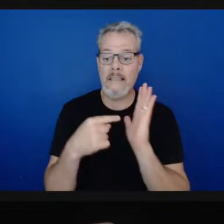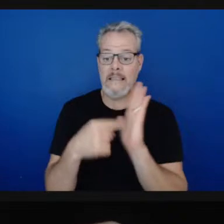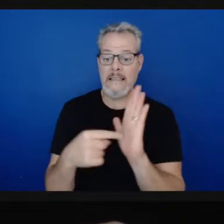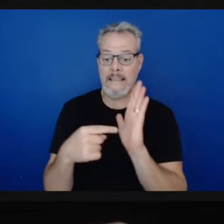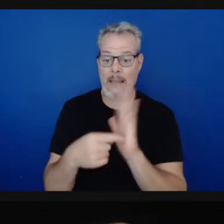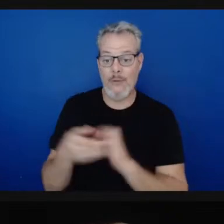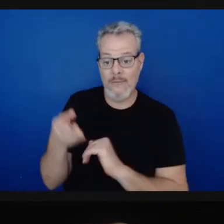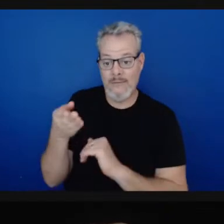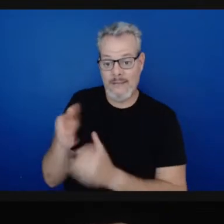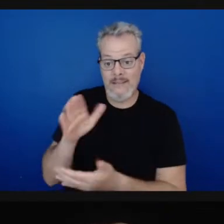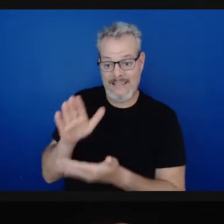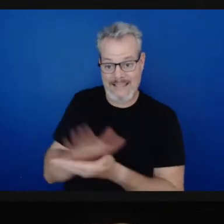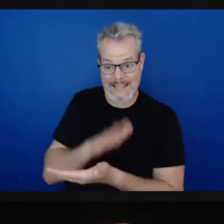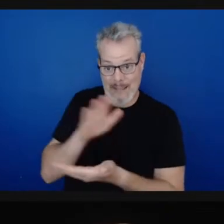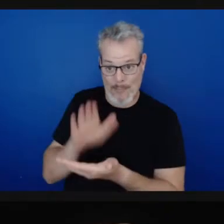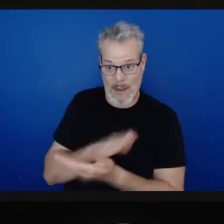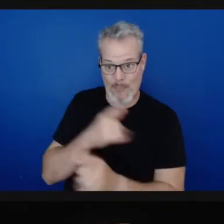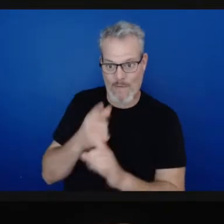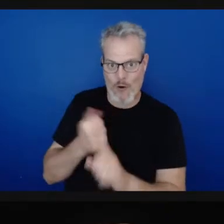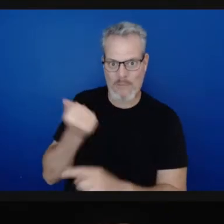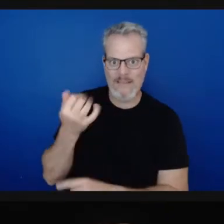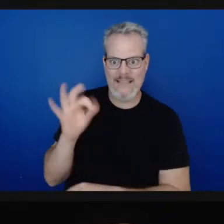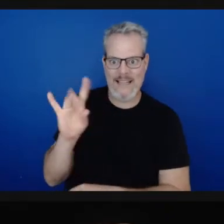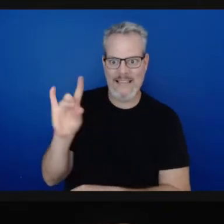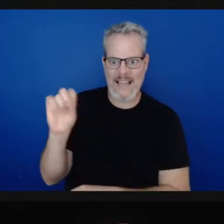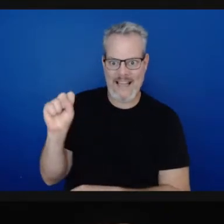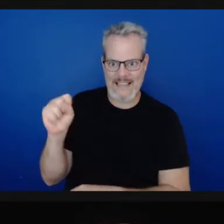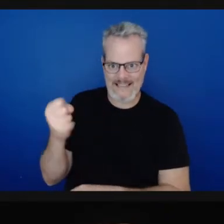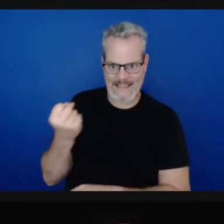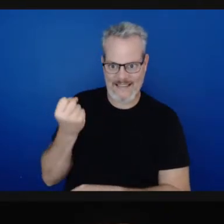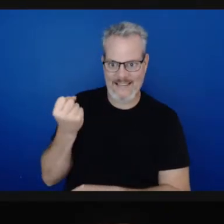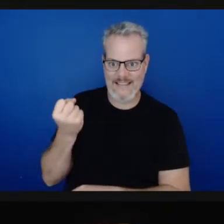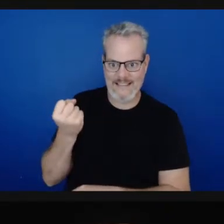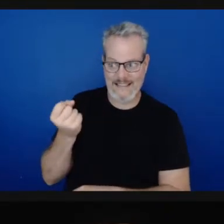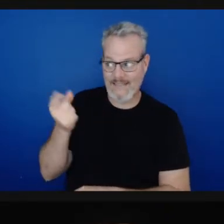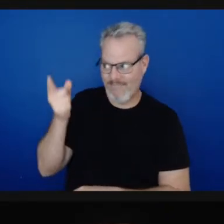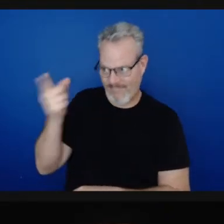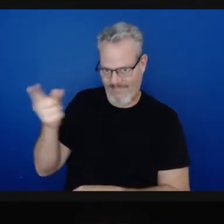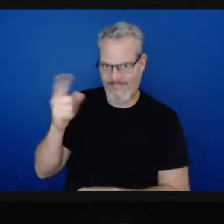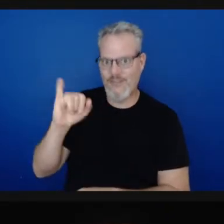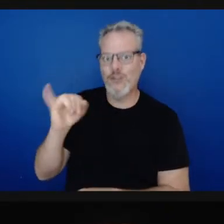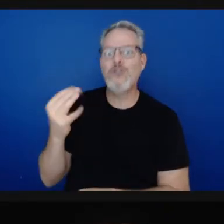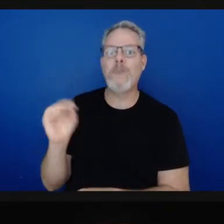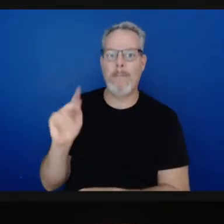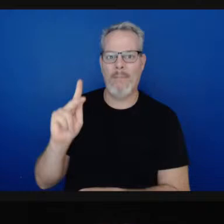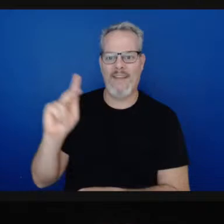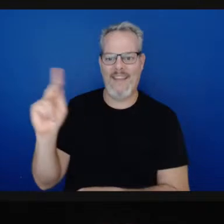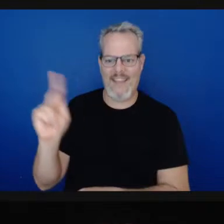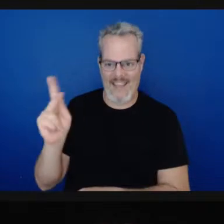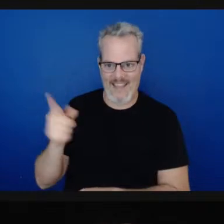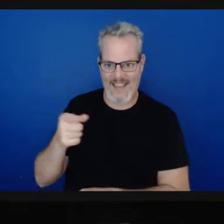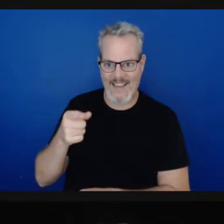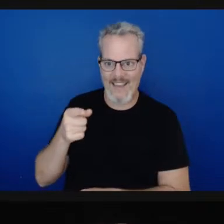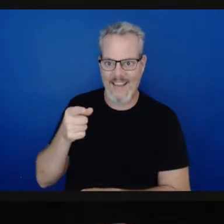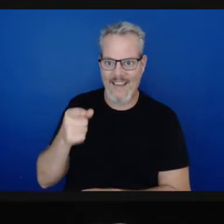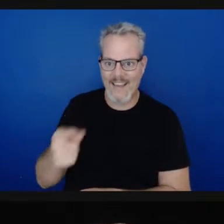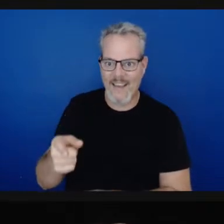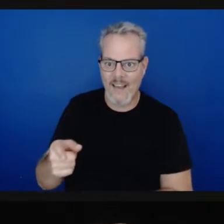paper back from the mid-'80s by Jim Kay, resistivity structure beneath